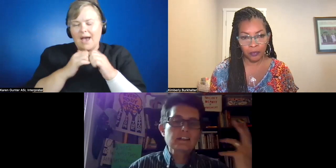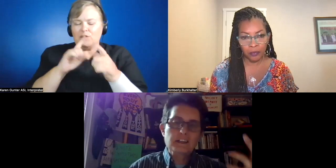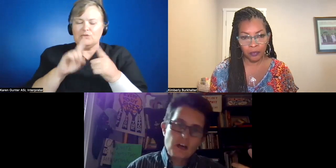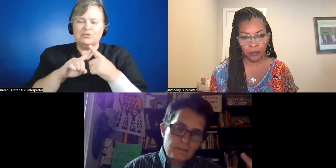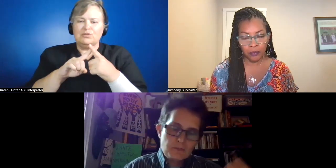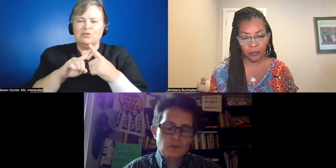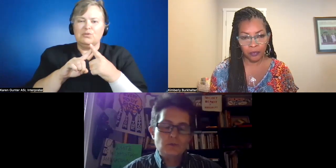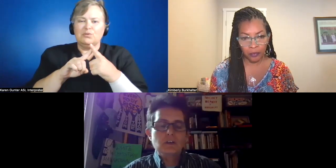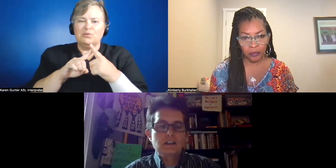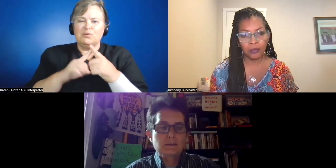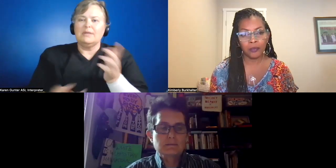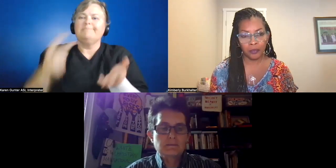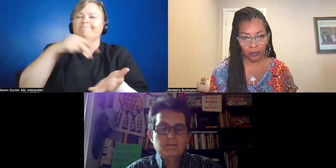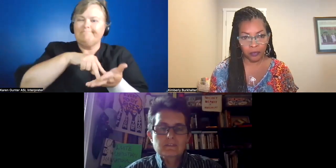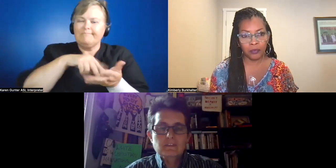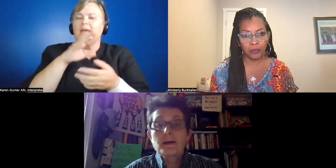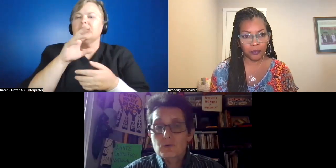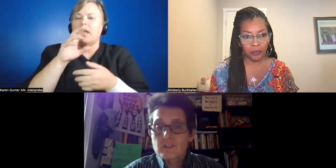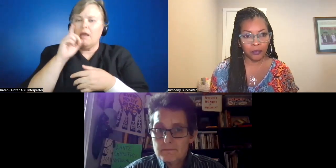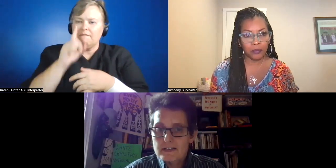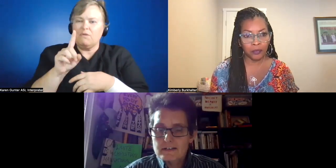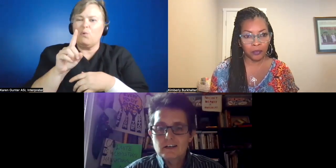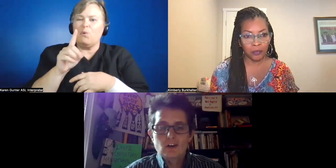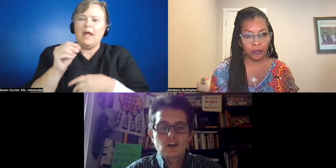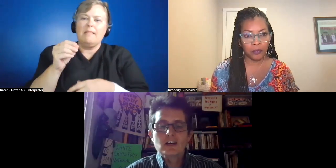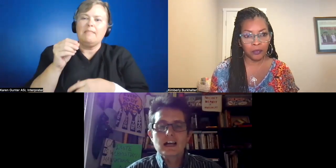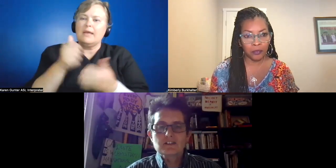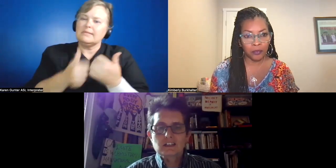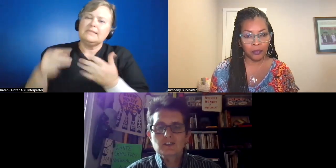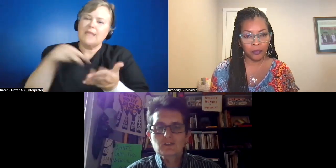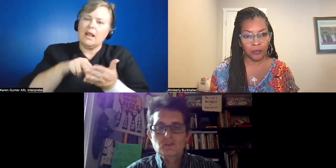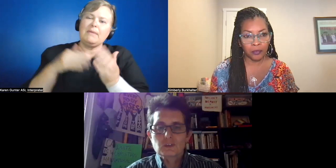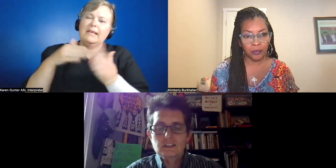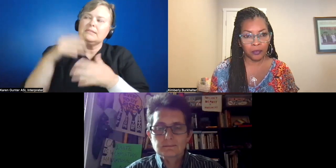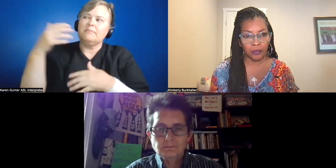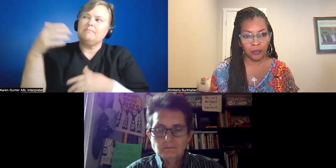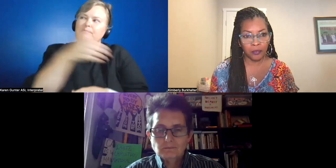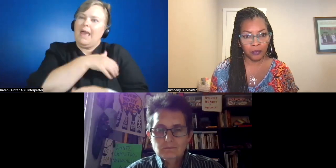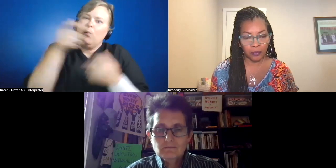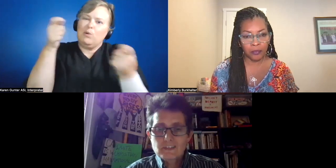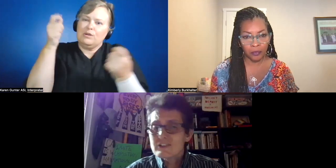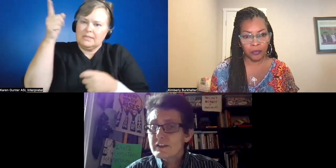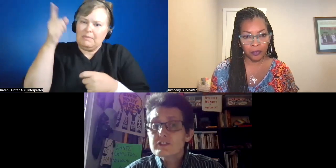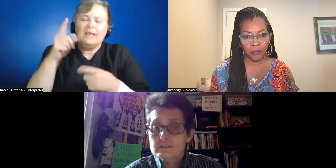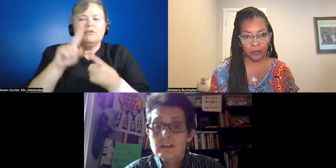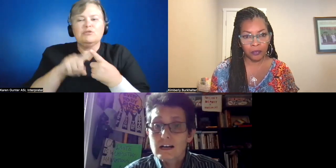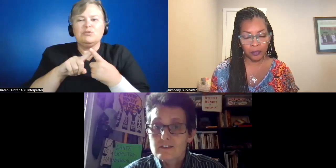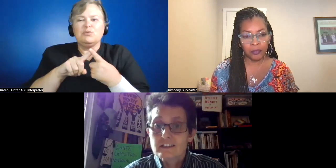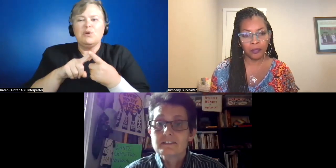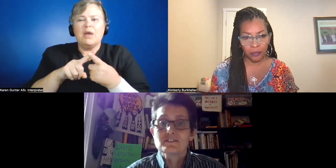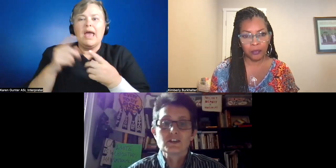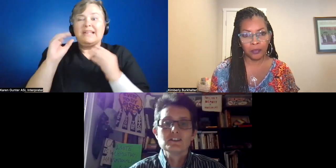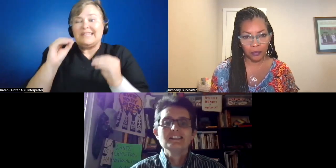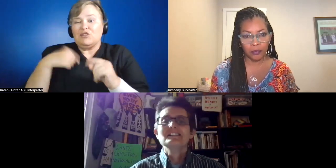circumvent and stand up to the powers that be that are asking us to teach fiction,